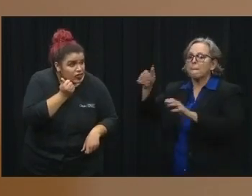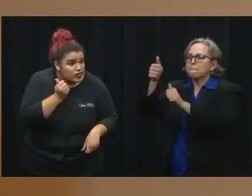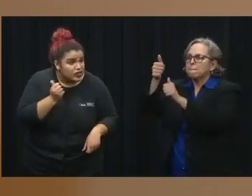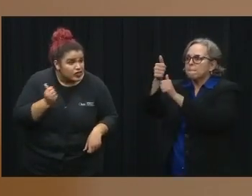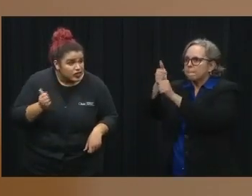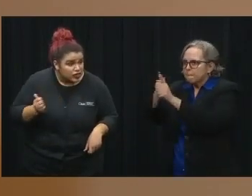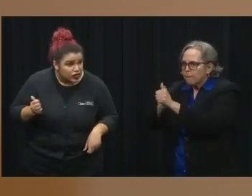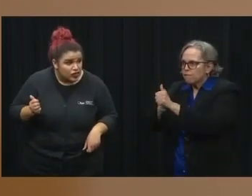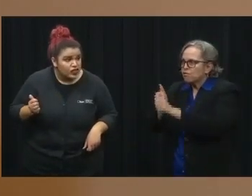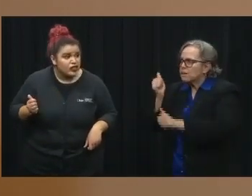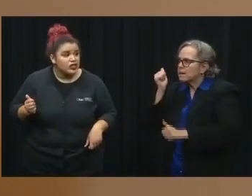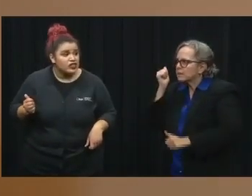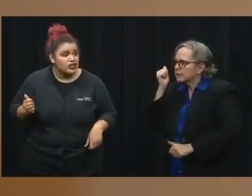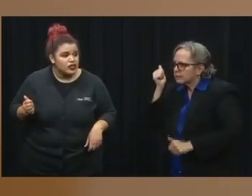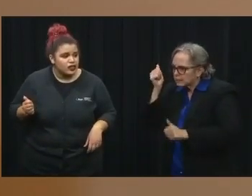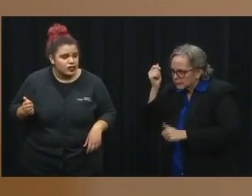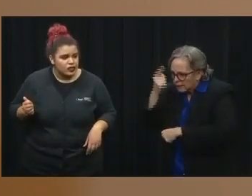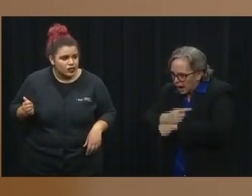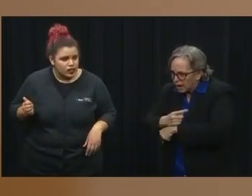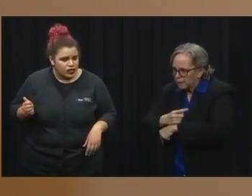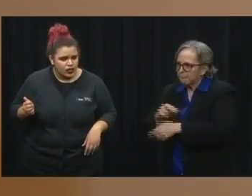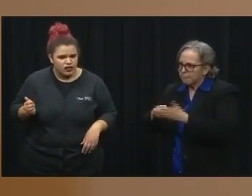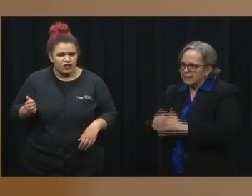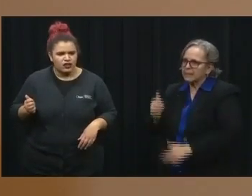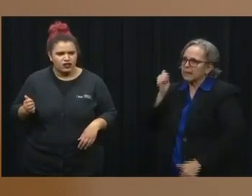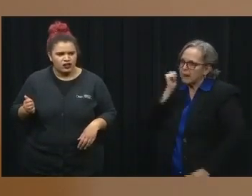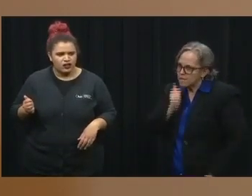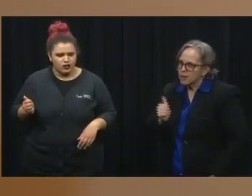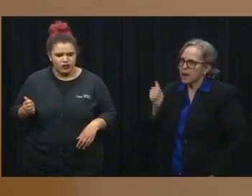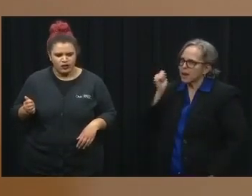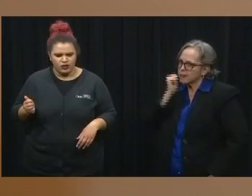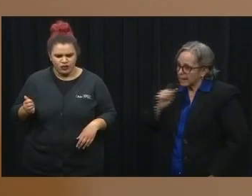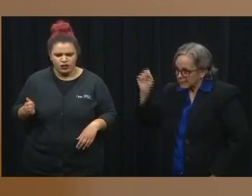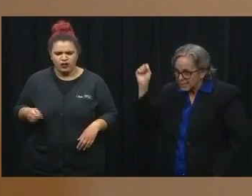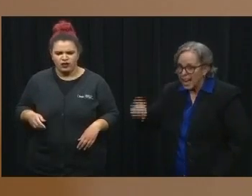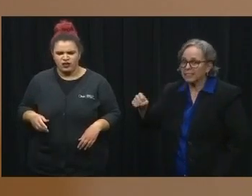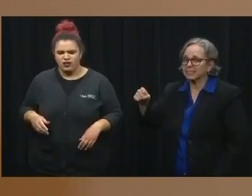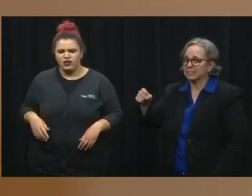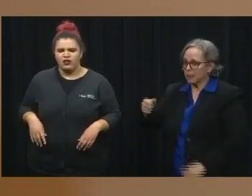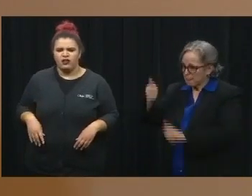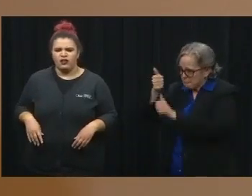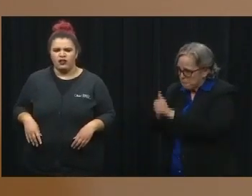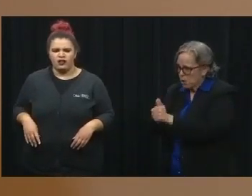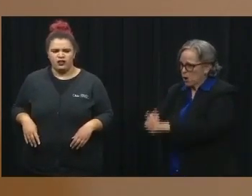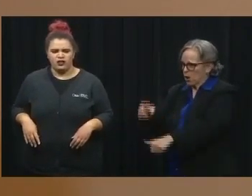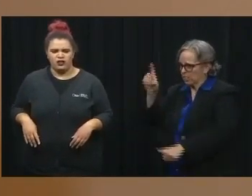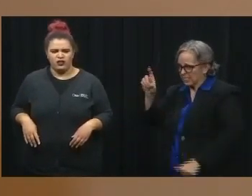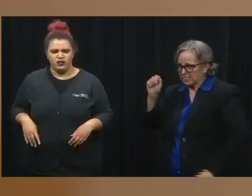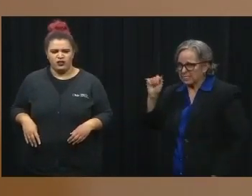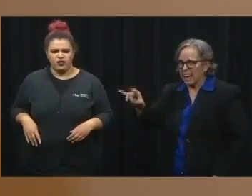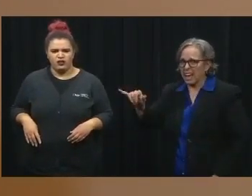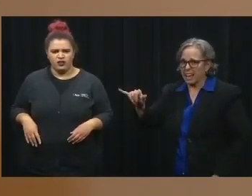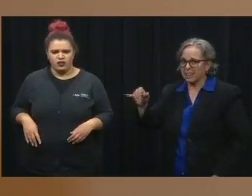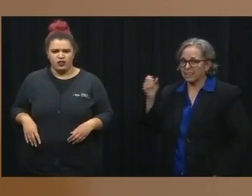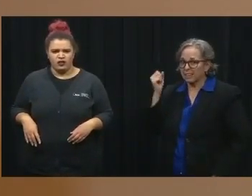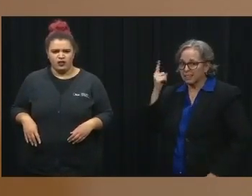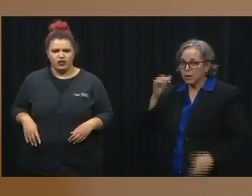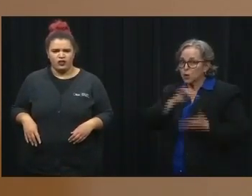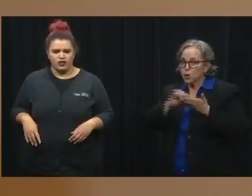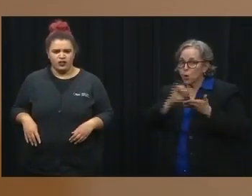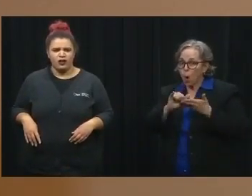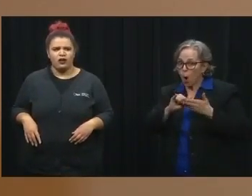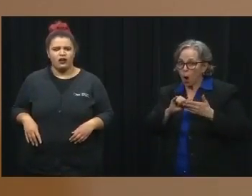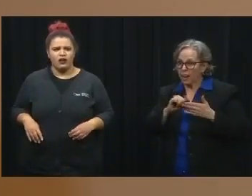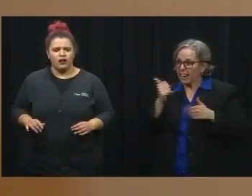New cases a day? Yes, and remember, this is doubling. In New York right now, it's doubling every 3 days. And you